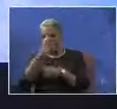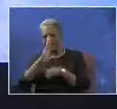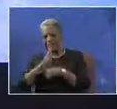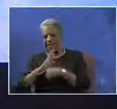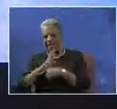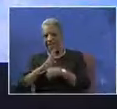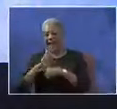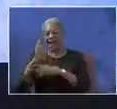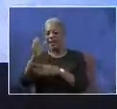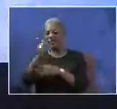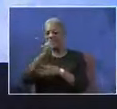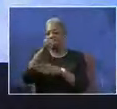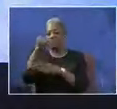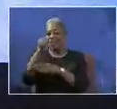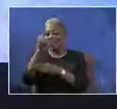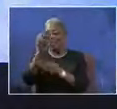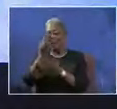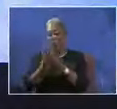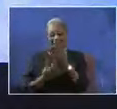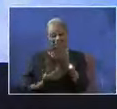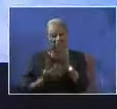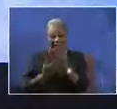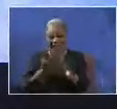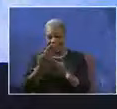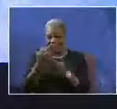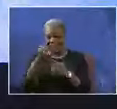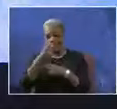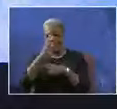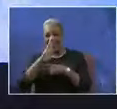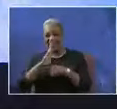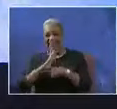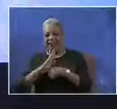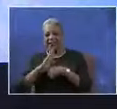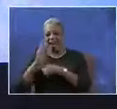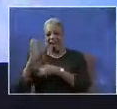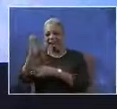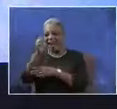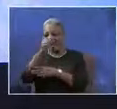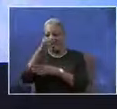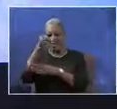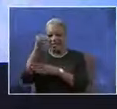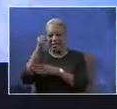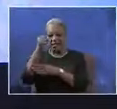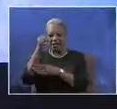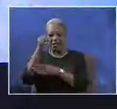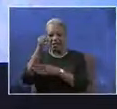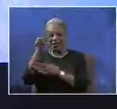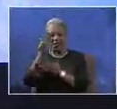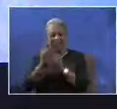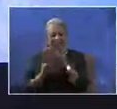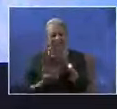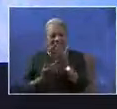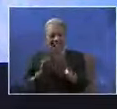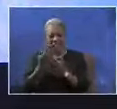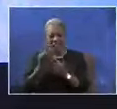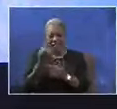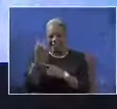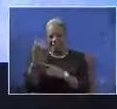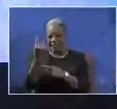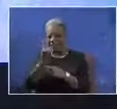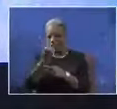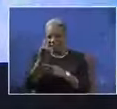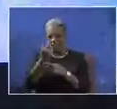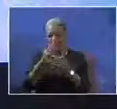hand. And God held his hand. Somebody's got to pay